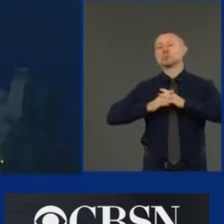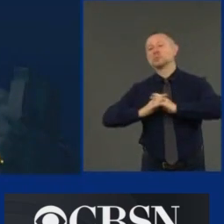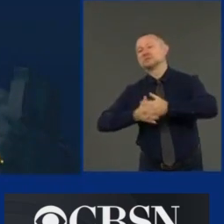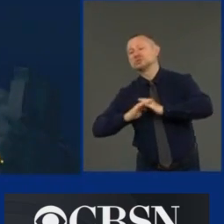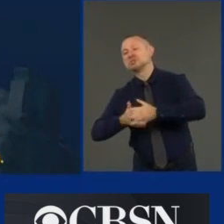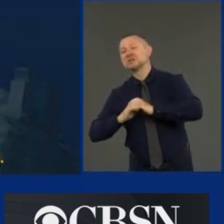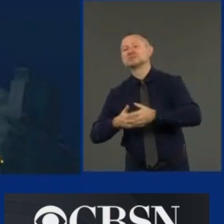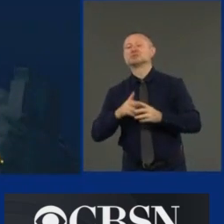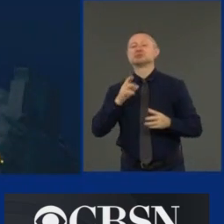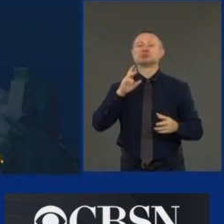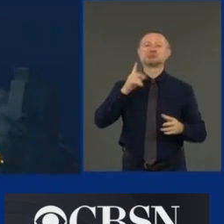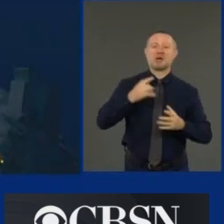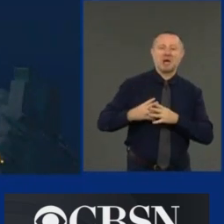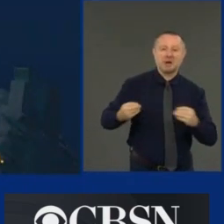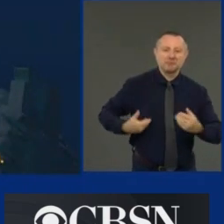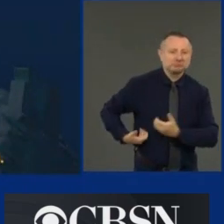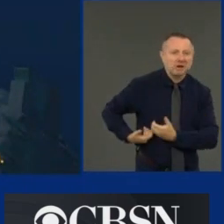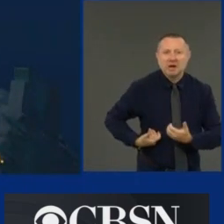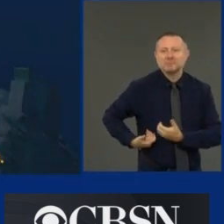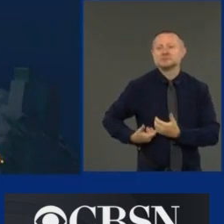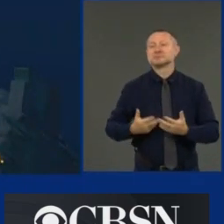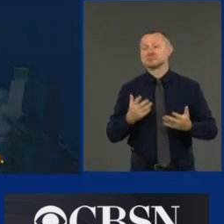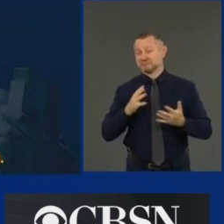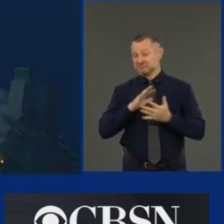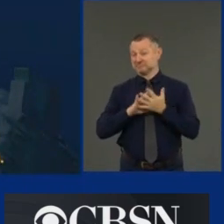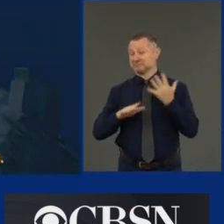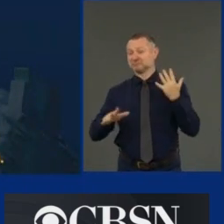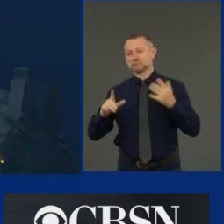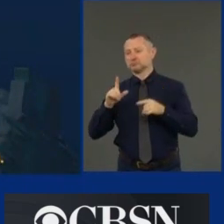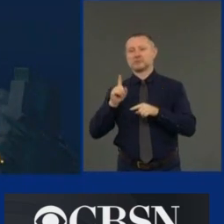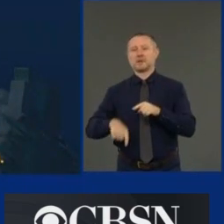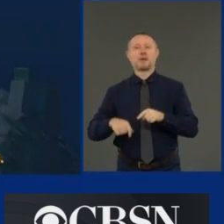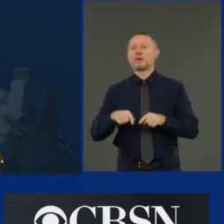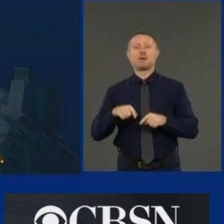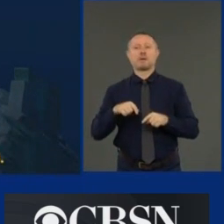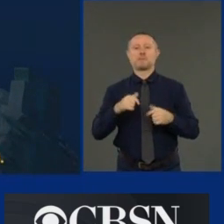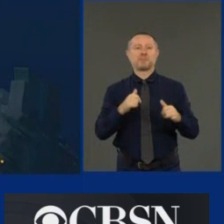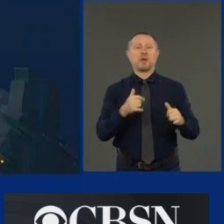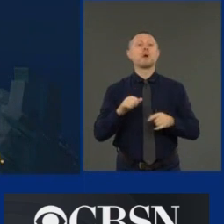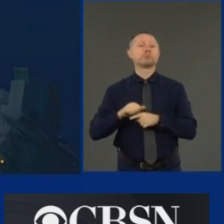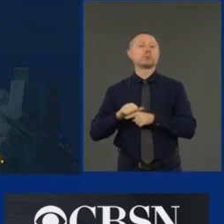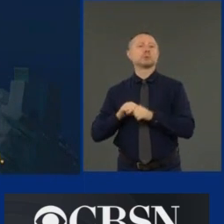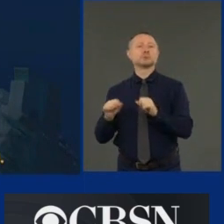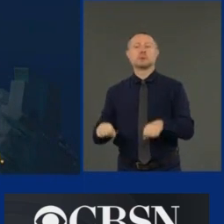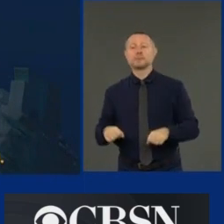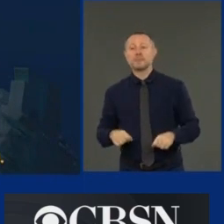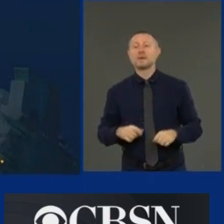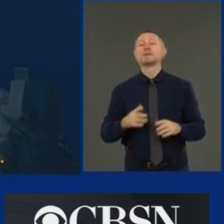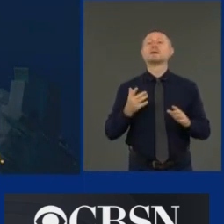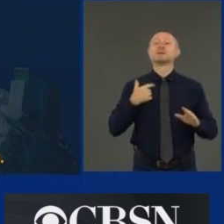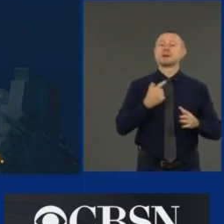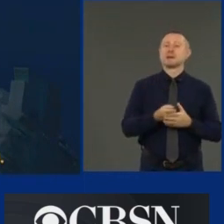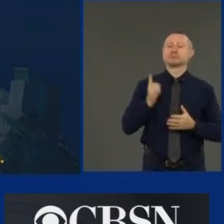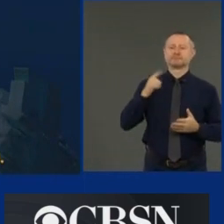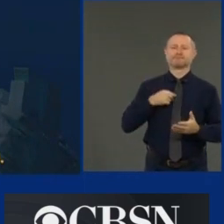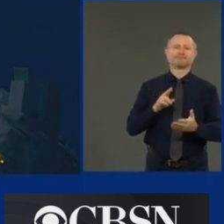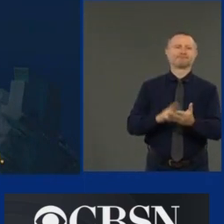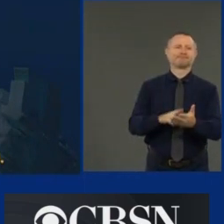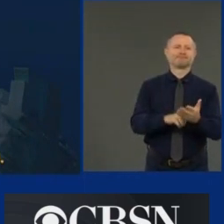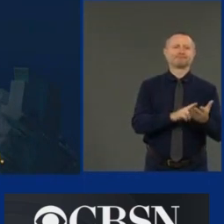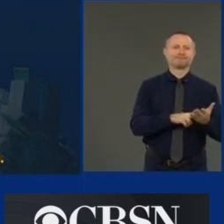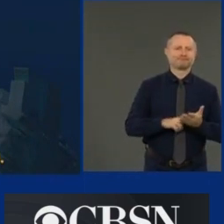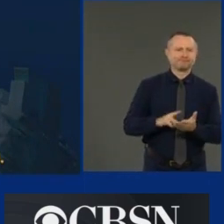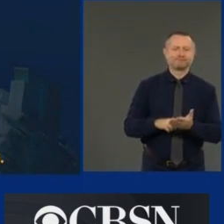this point. Last point, I signed several bills last week into law that make it easier to